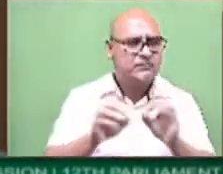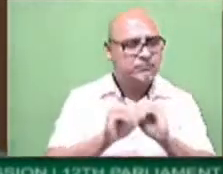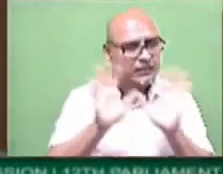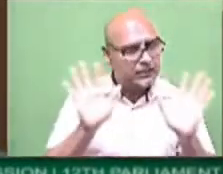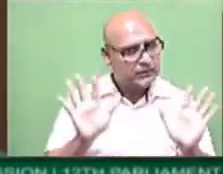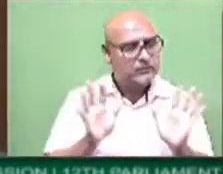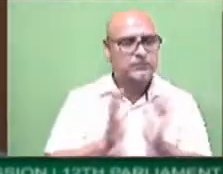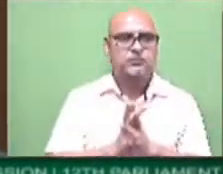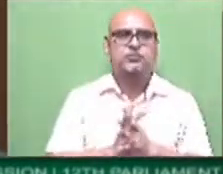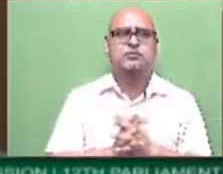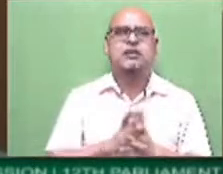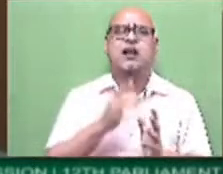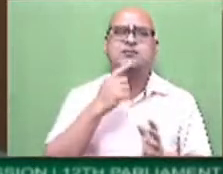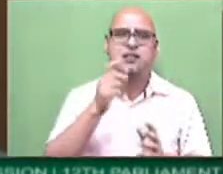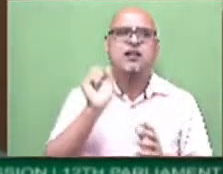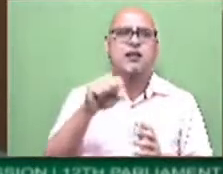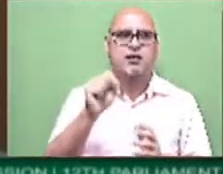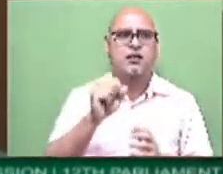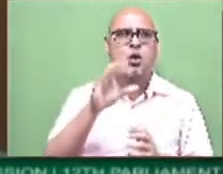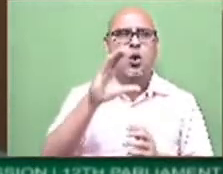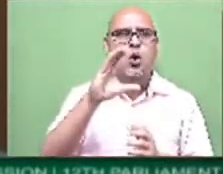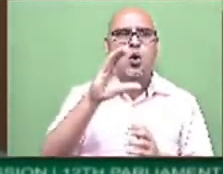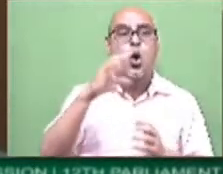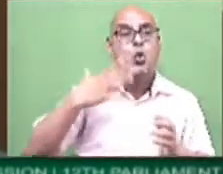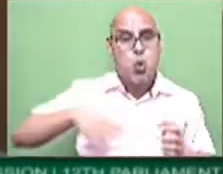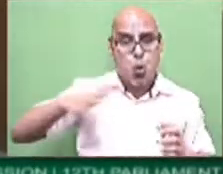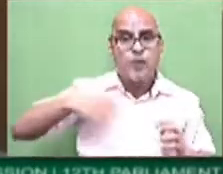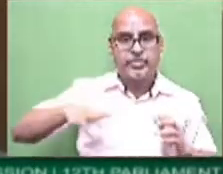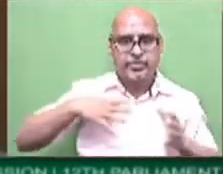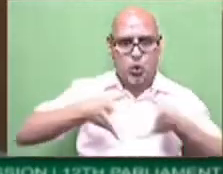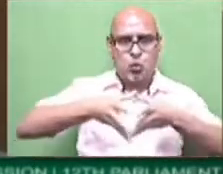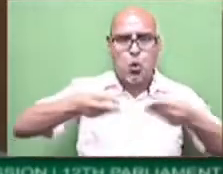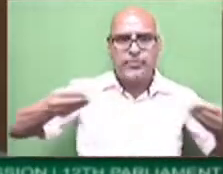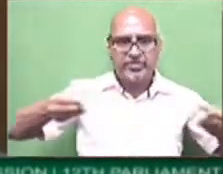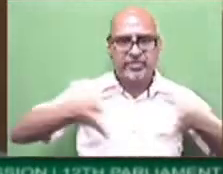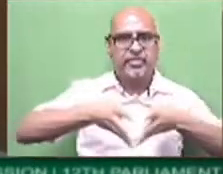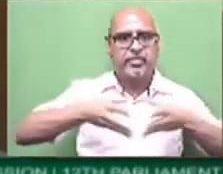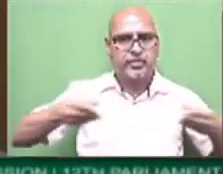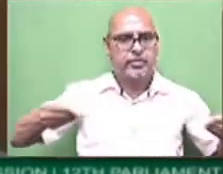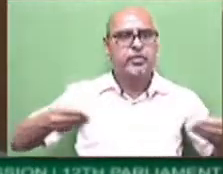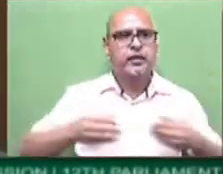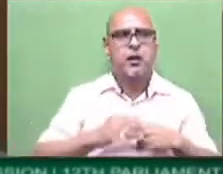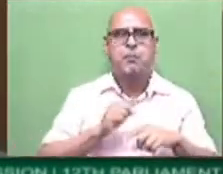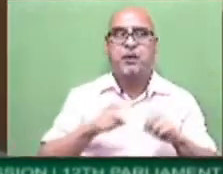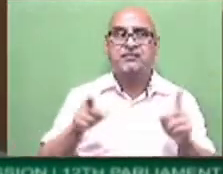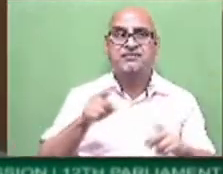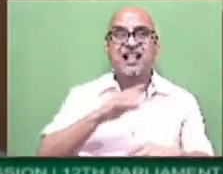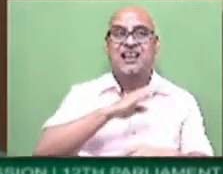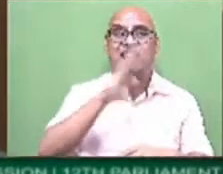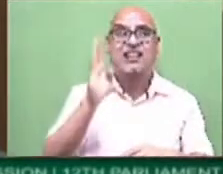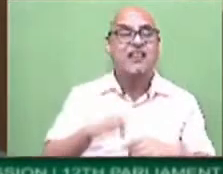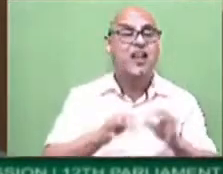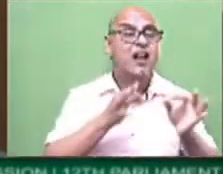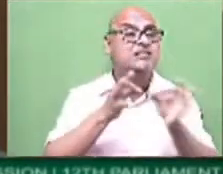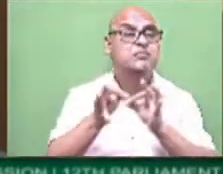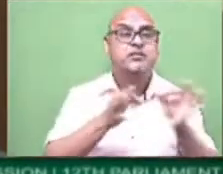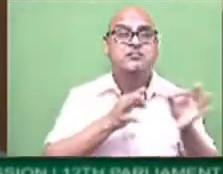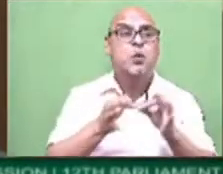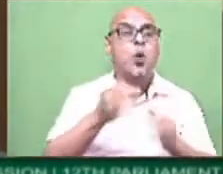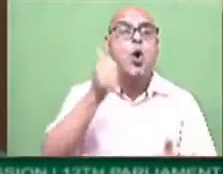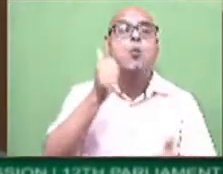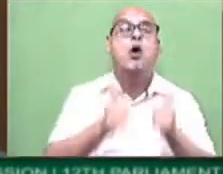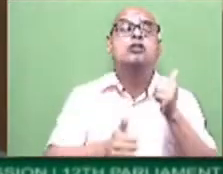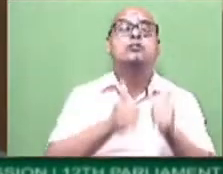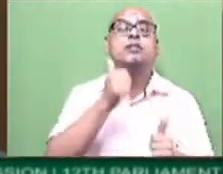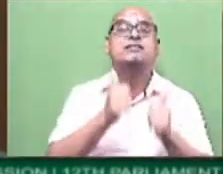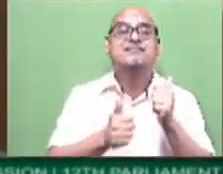masks as opposed to medical masks. So interestingly, there are no legal standards. So I'm just throwing that out. And I just want to